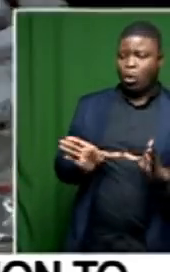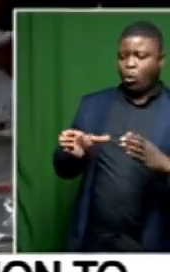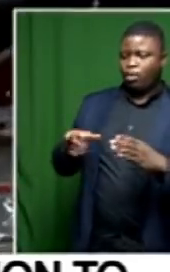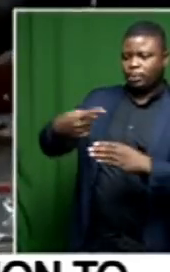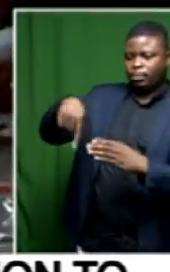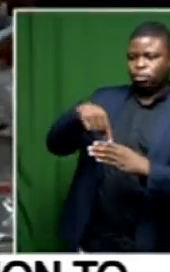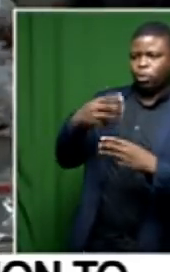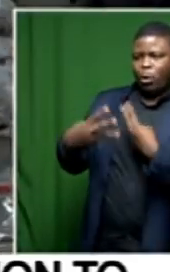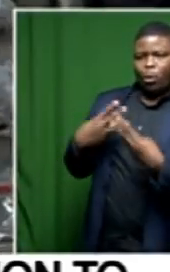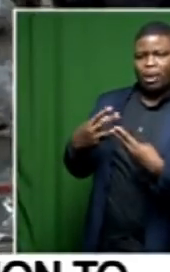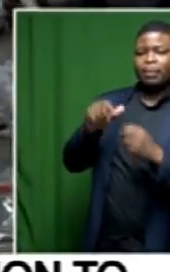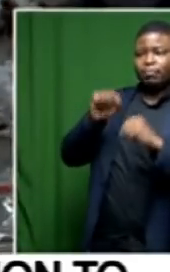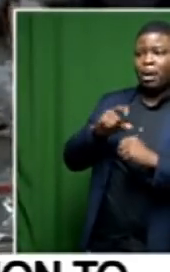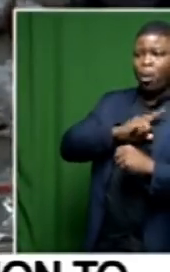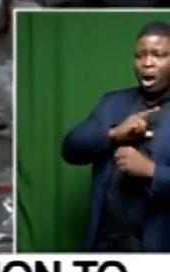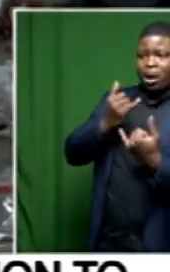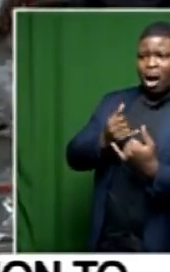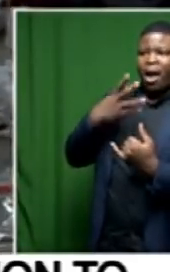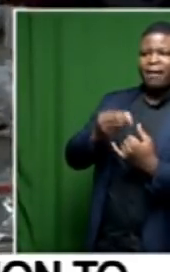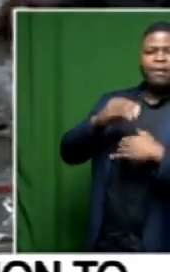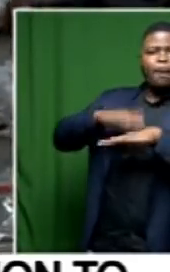further developments?